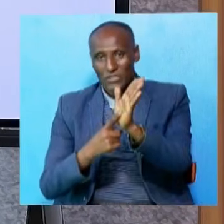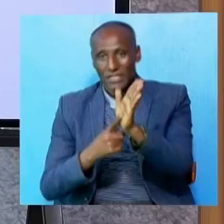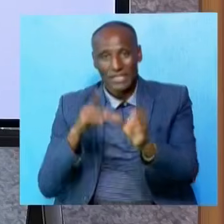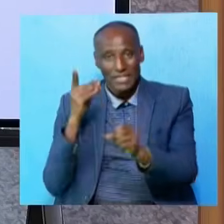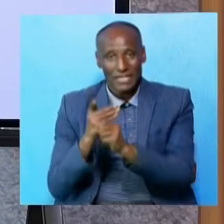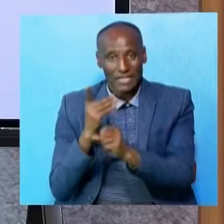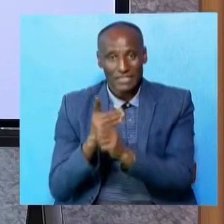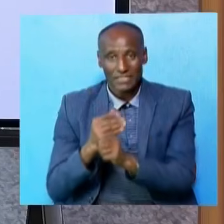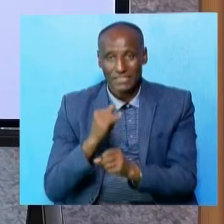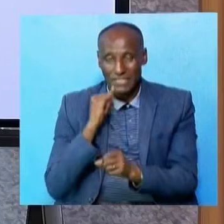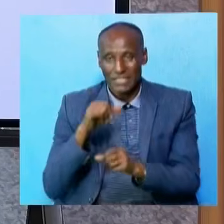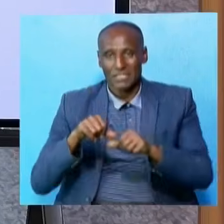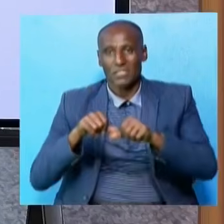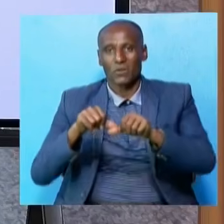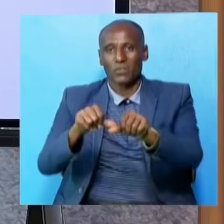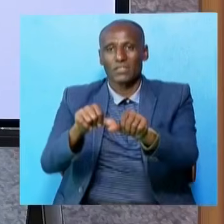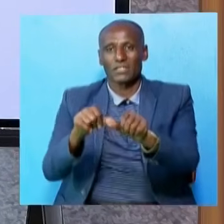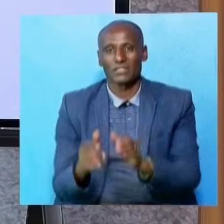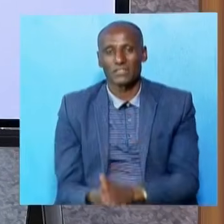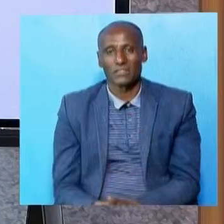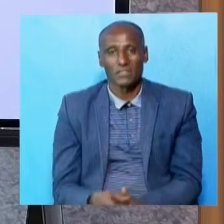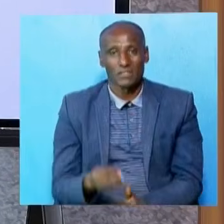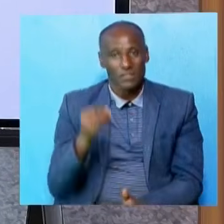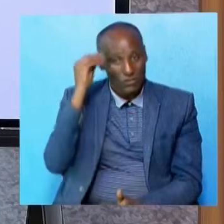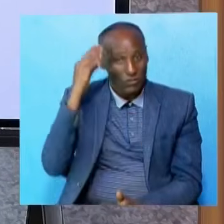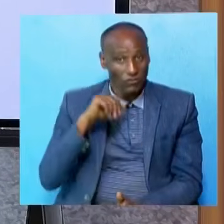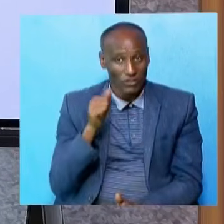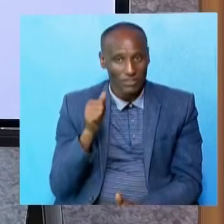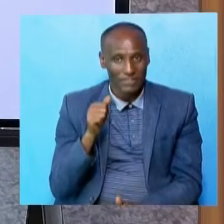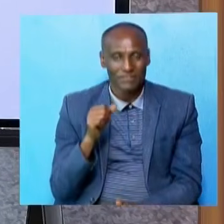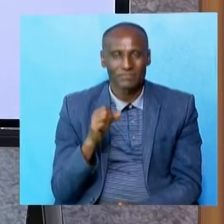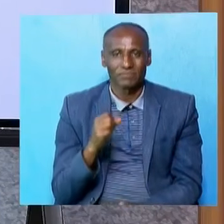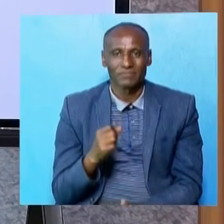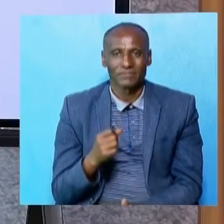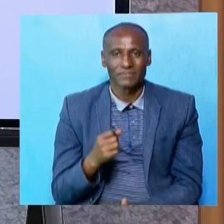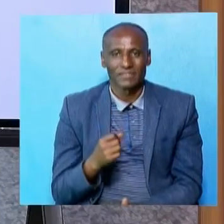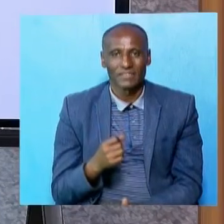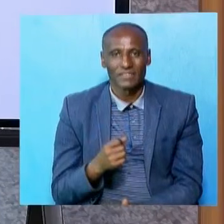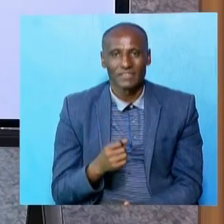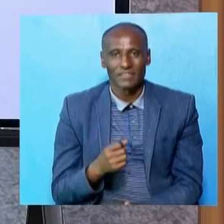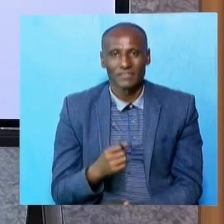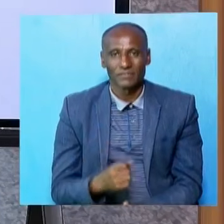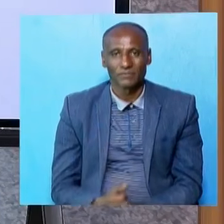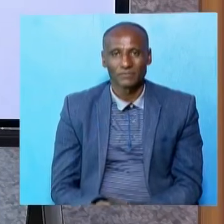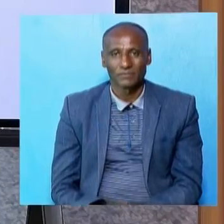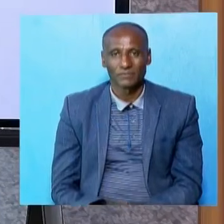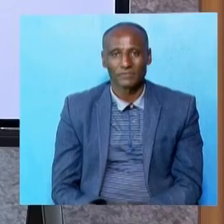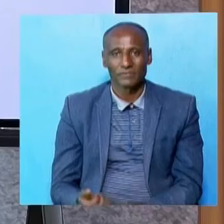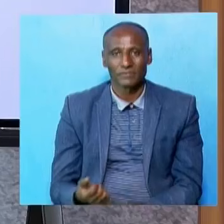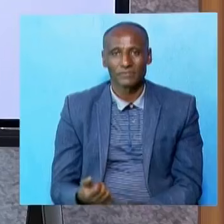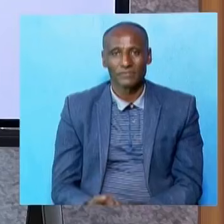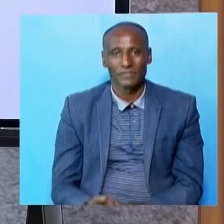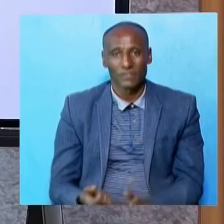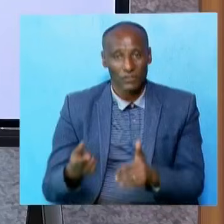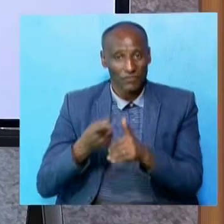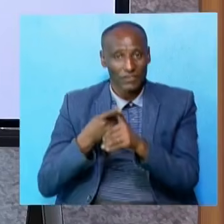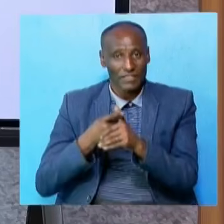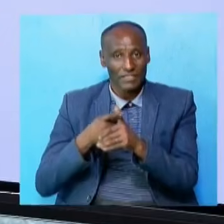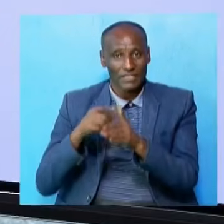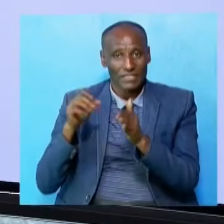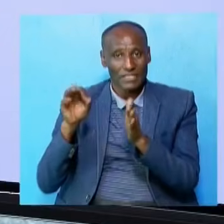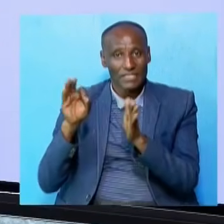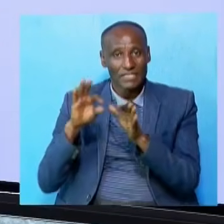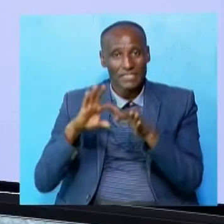is continuous. Okay? Don't forget that. Now, let us see something. Here on the first sentence, I